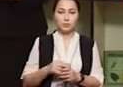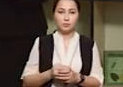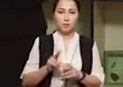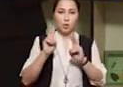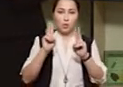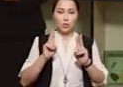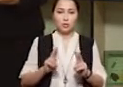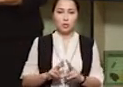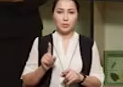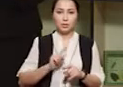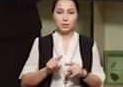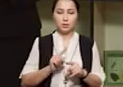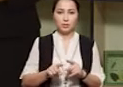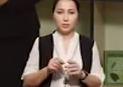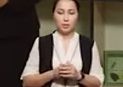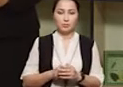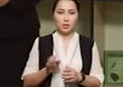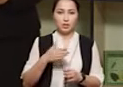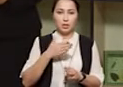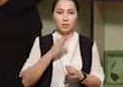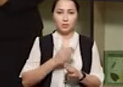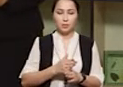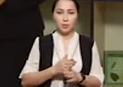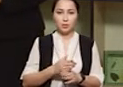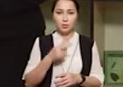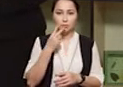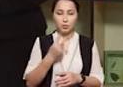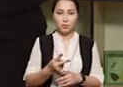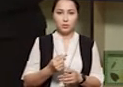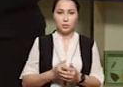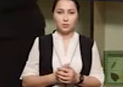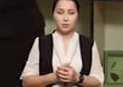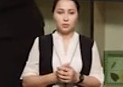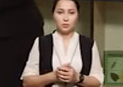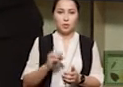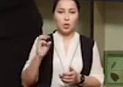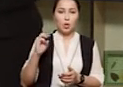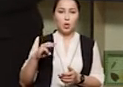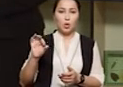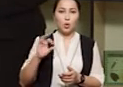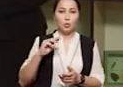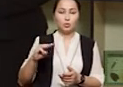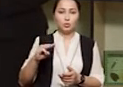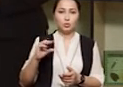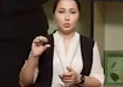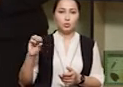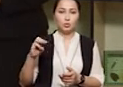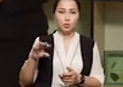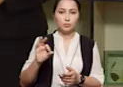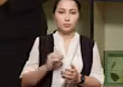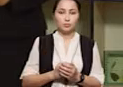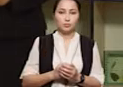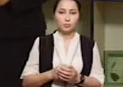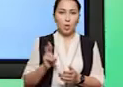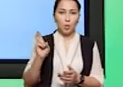nazariy tezliklar bo'yicha taqsimotini ham isbotlab berdi. Otto Stern shu bilan birga